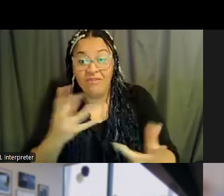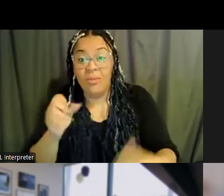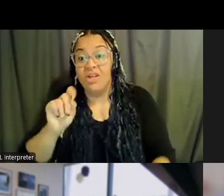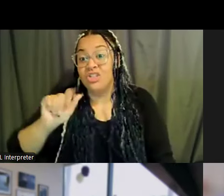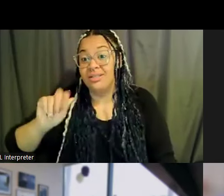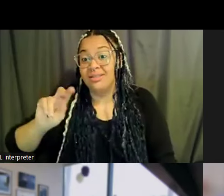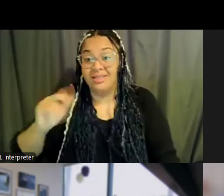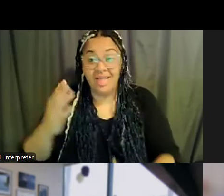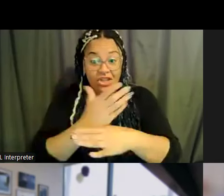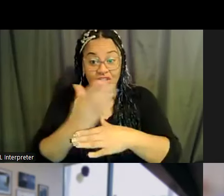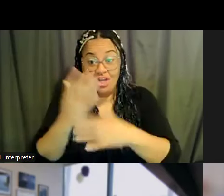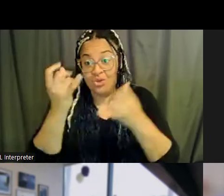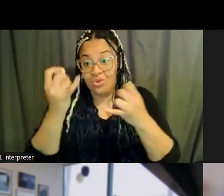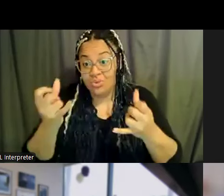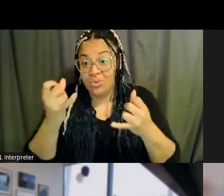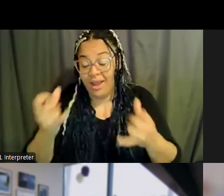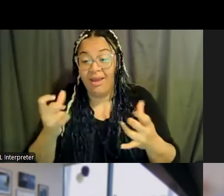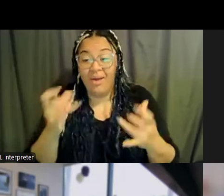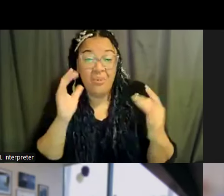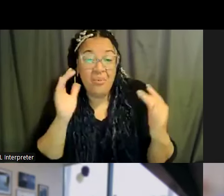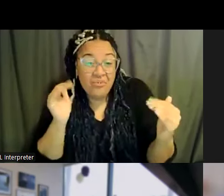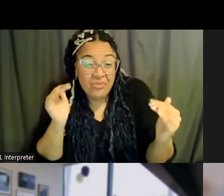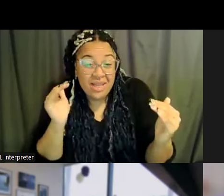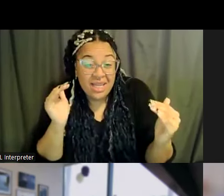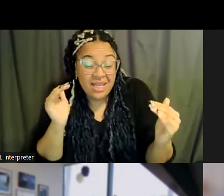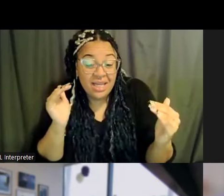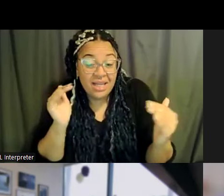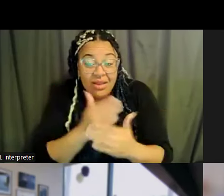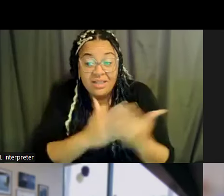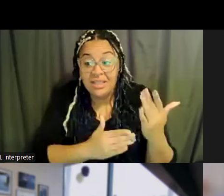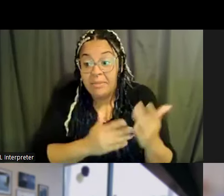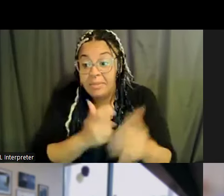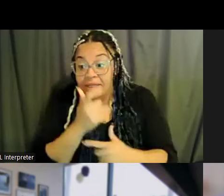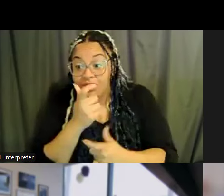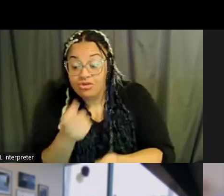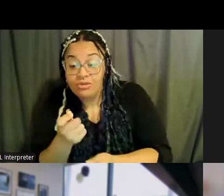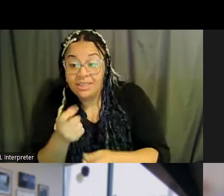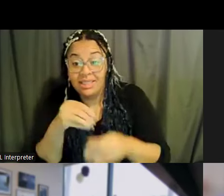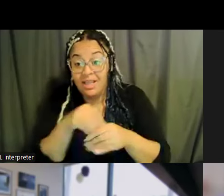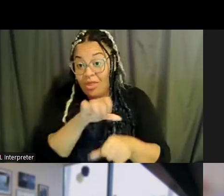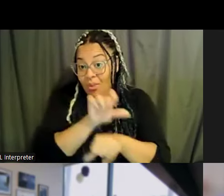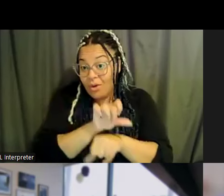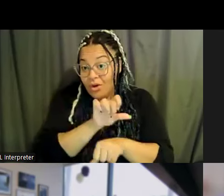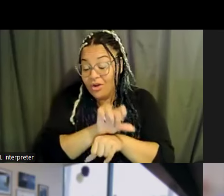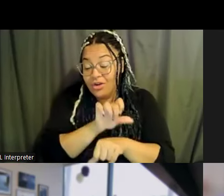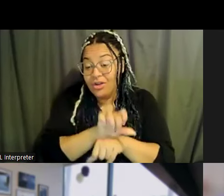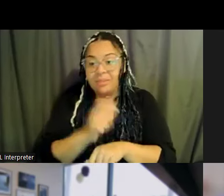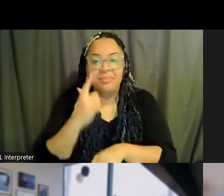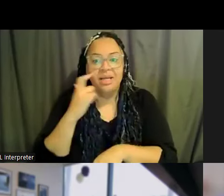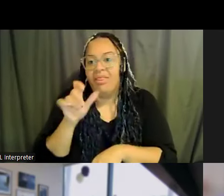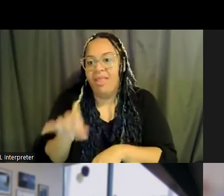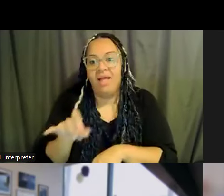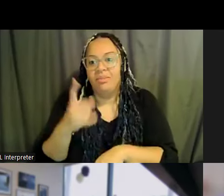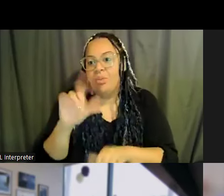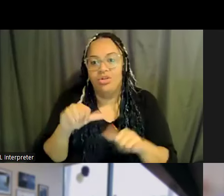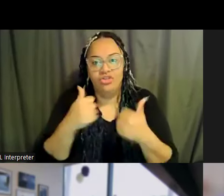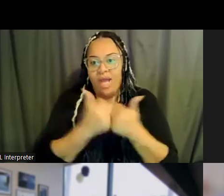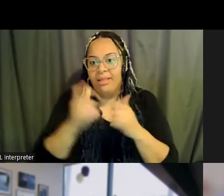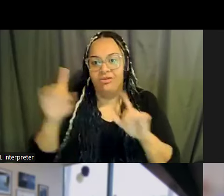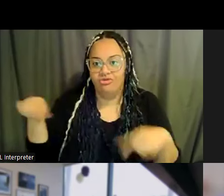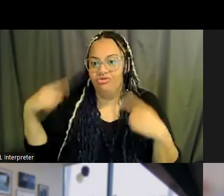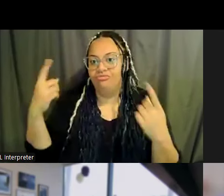today. Hopefully there's some renewed interest in this work, because that has been one of the challenges in the